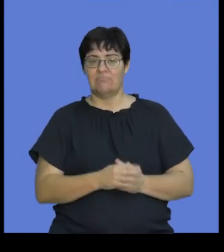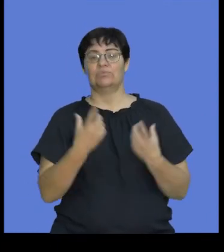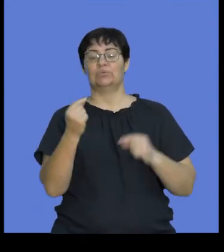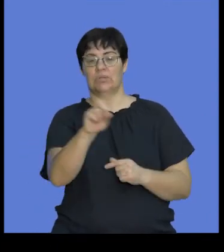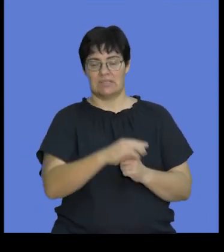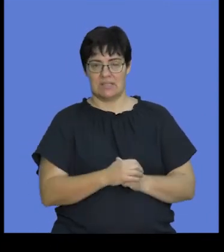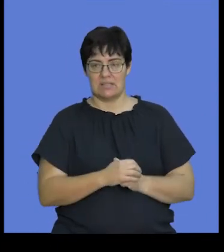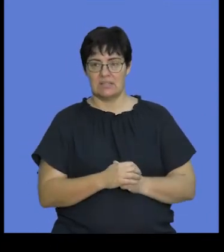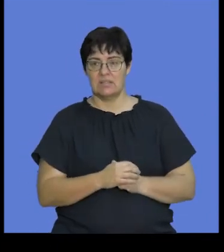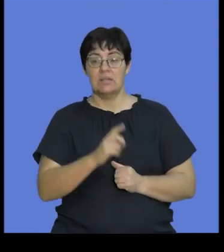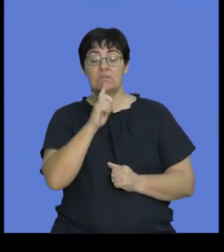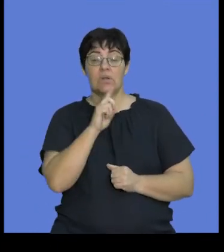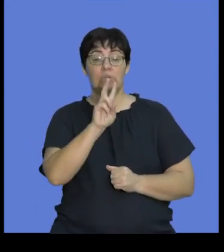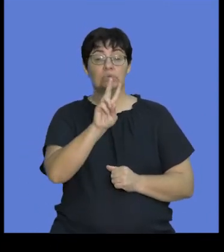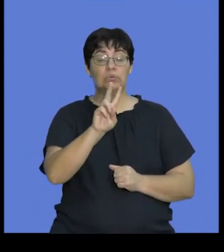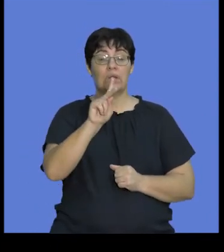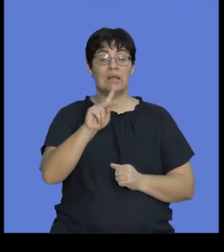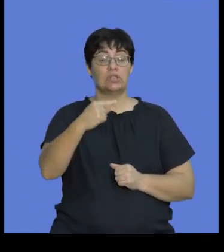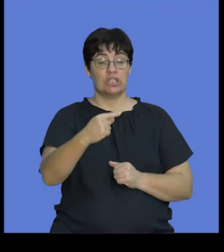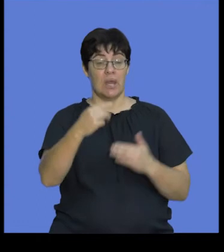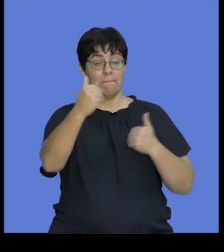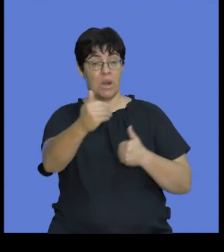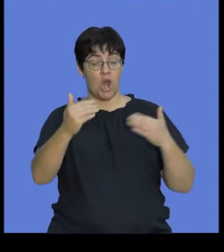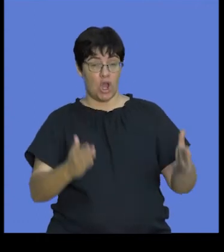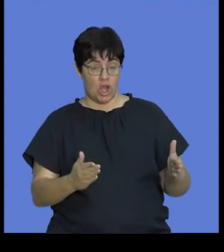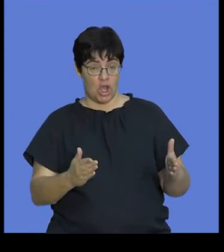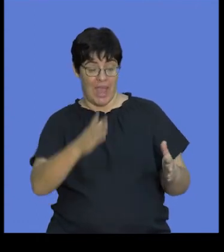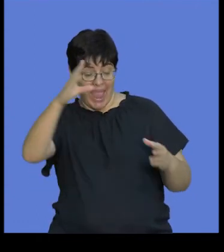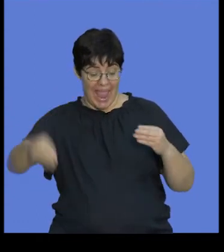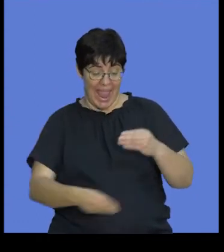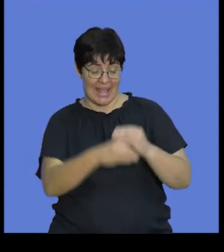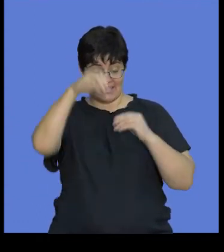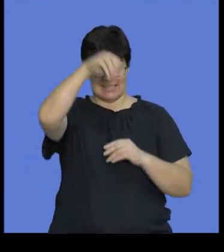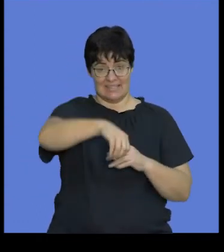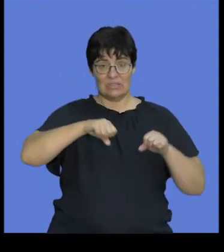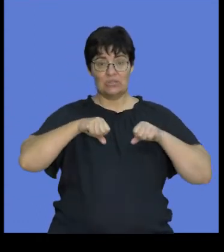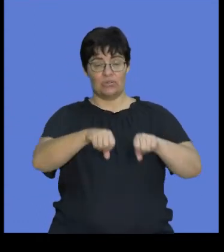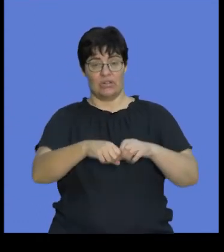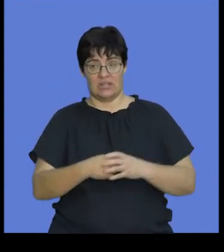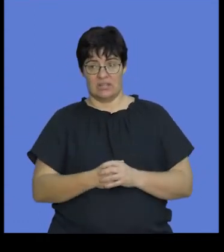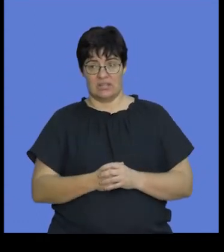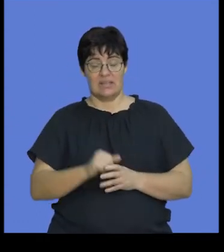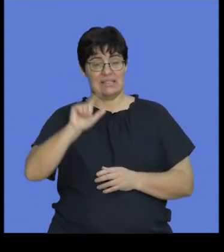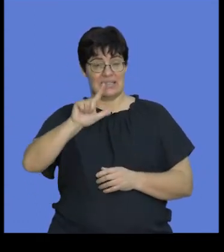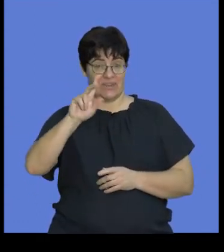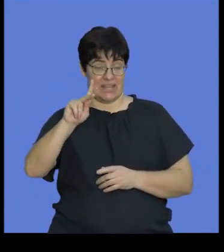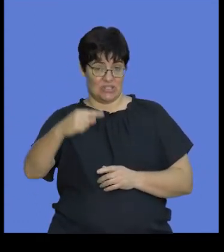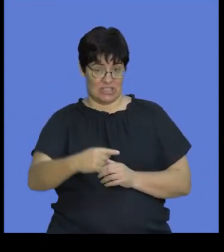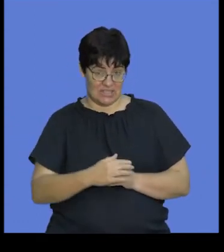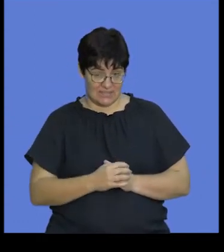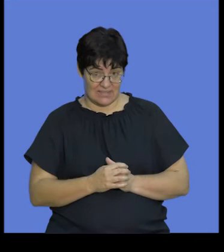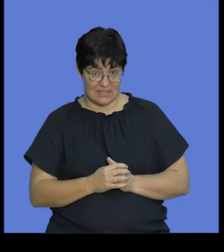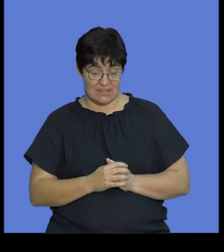Now look what they do. A 2 kilogram block is now added to the 7